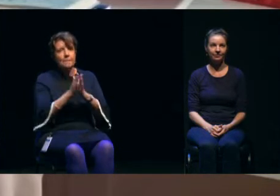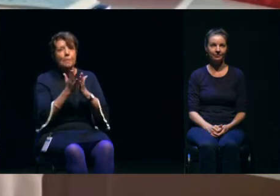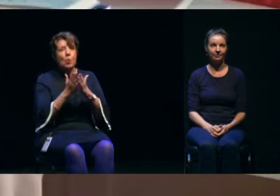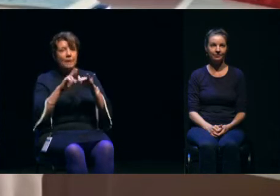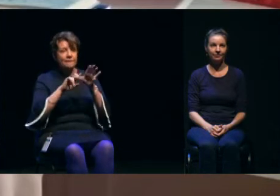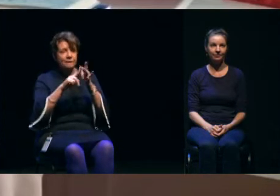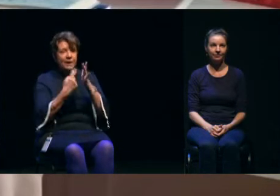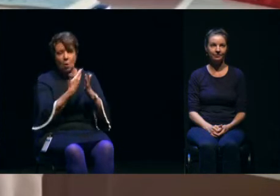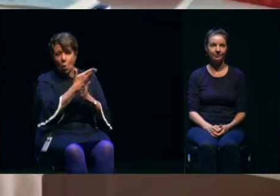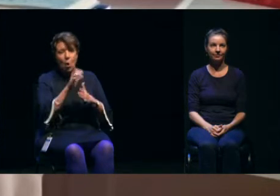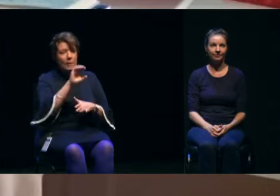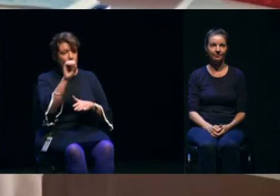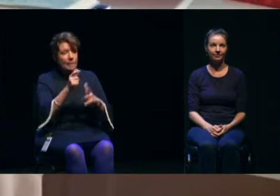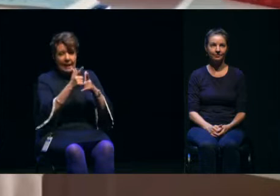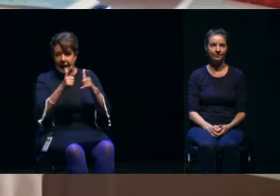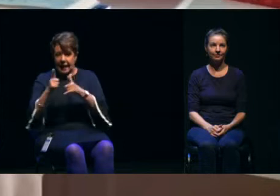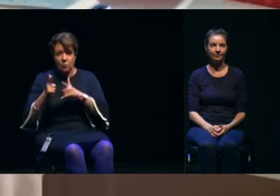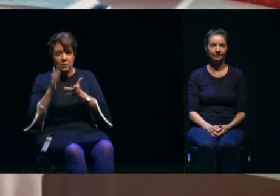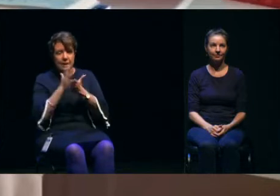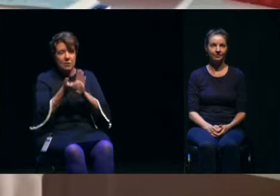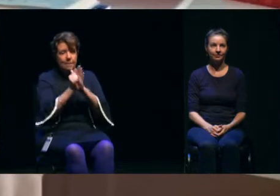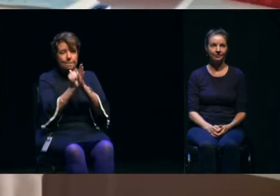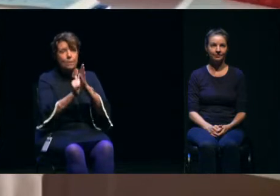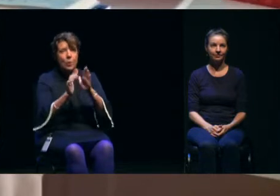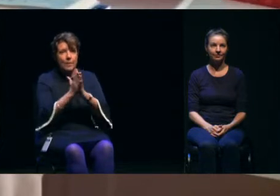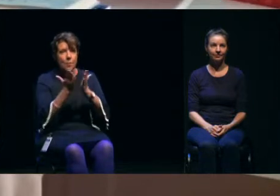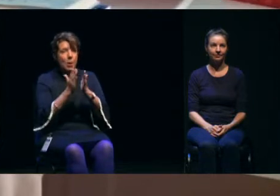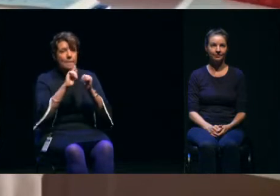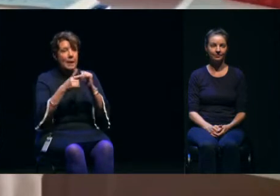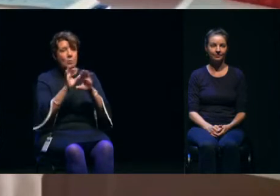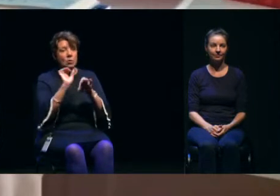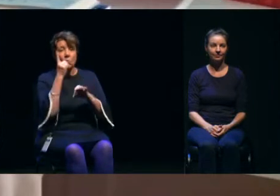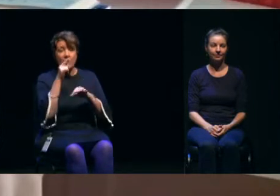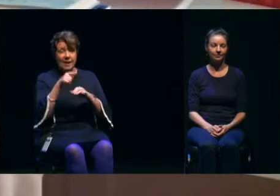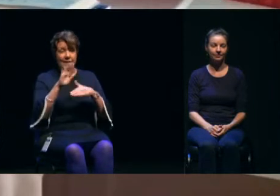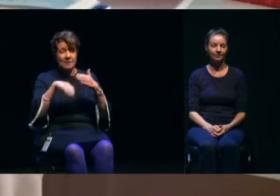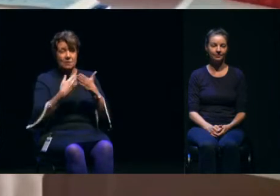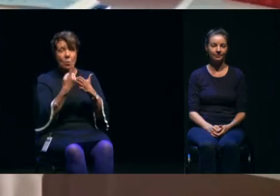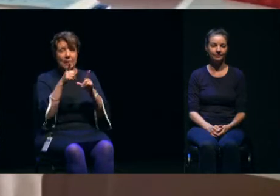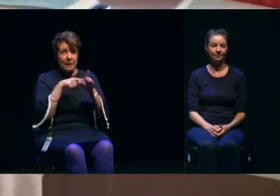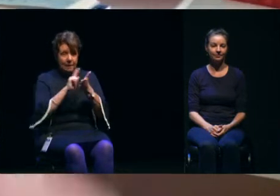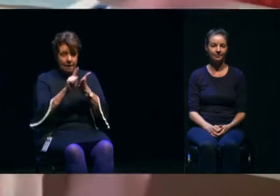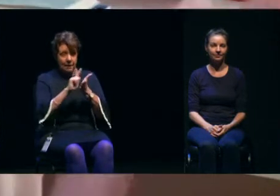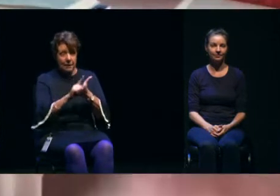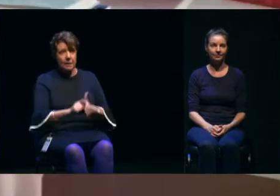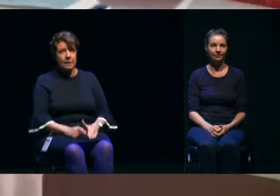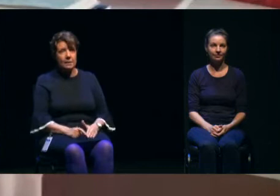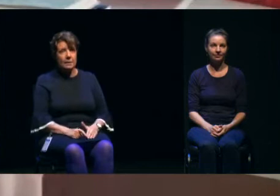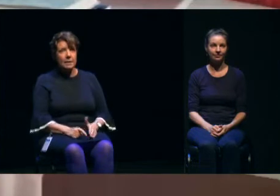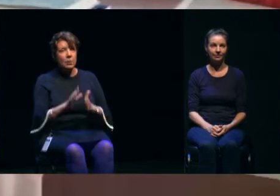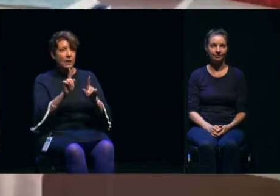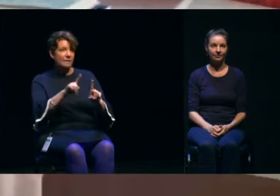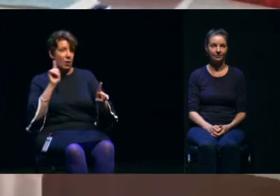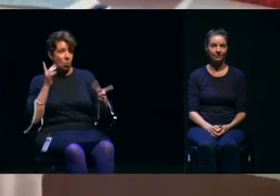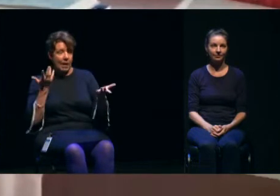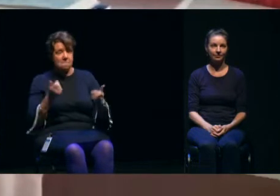European language bought the book. But I wasn't aware of that until a year later, because I was very far away and